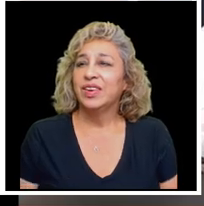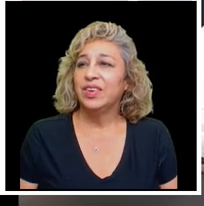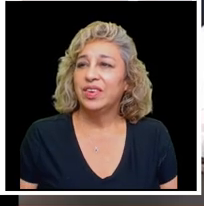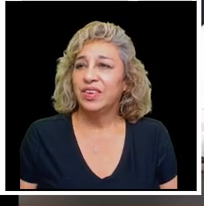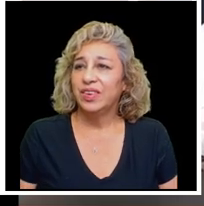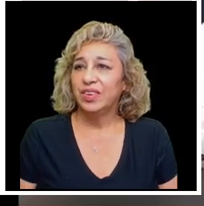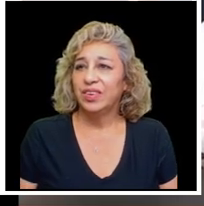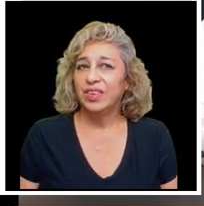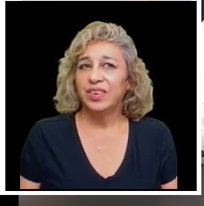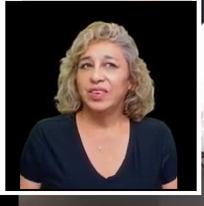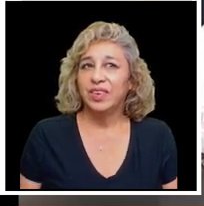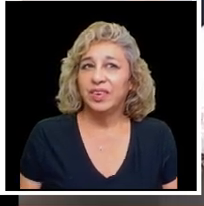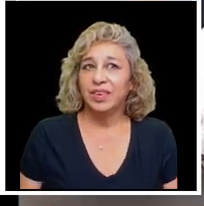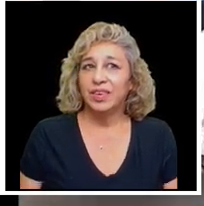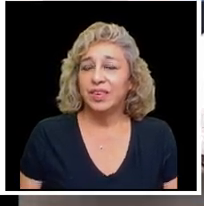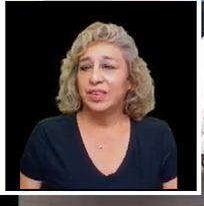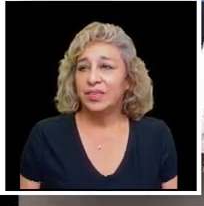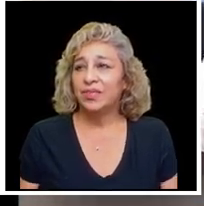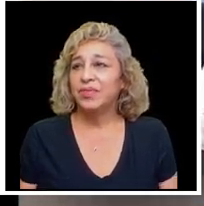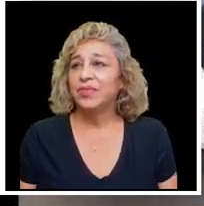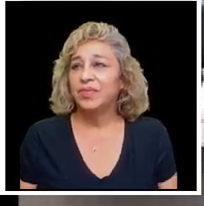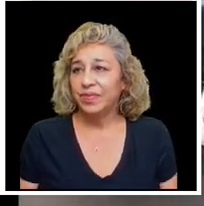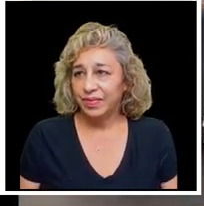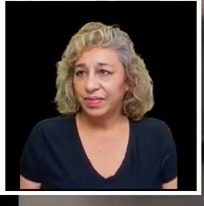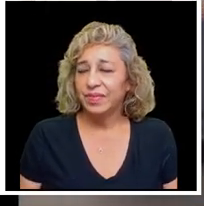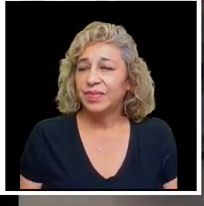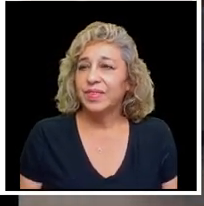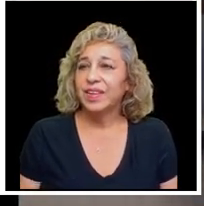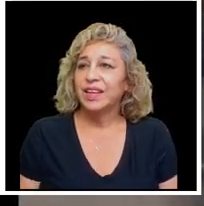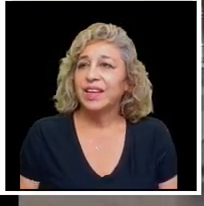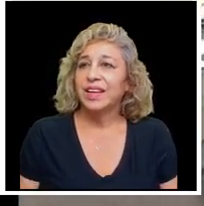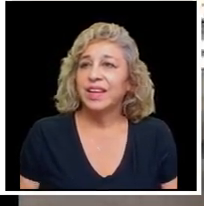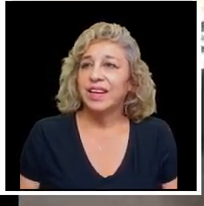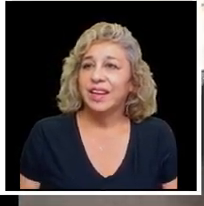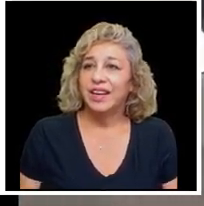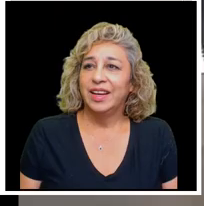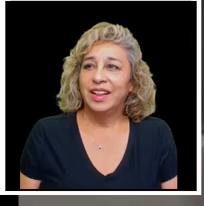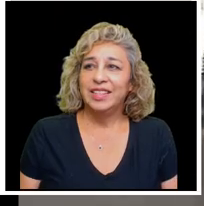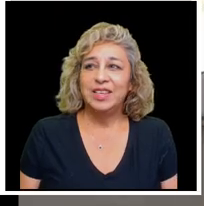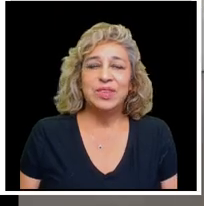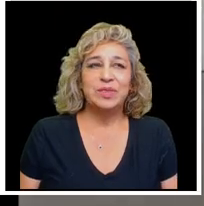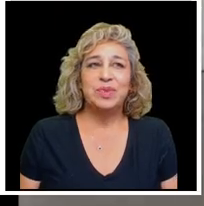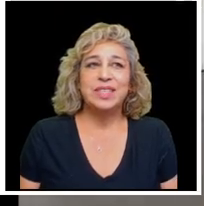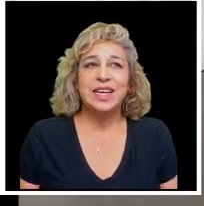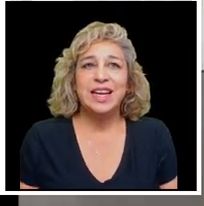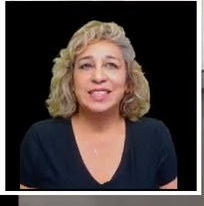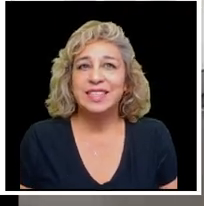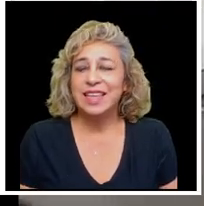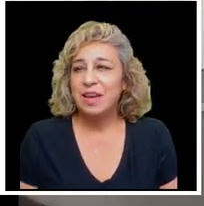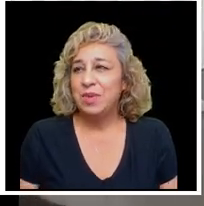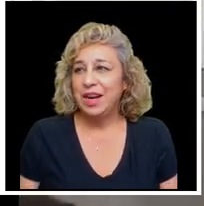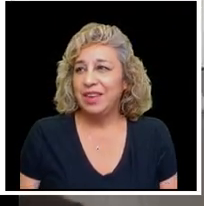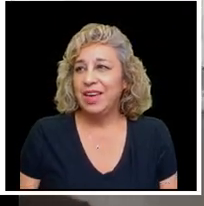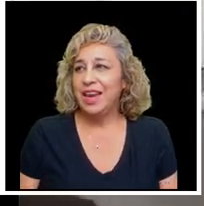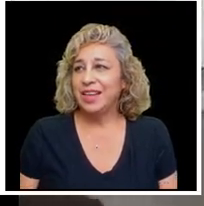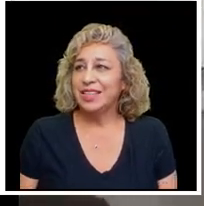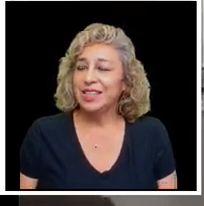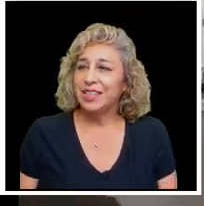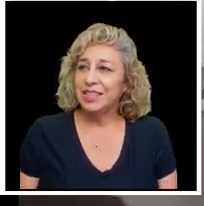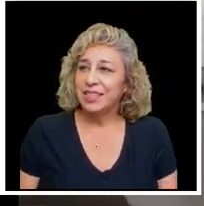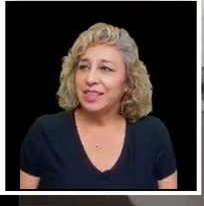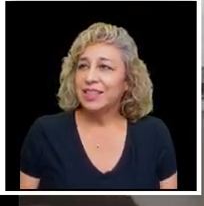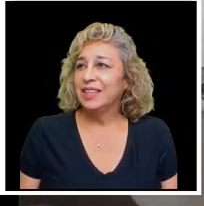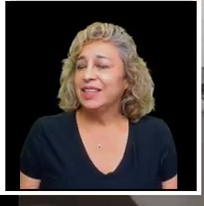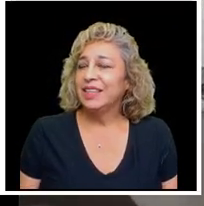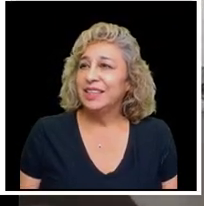mrs. Lummis okay let's see what the president has to say about how they act